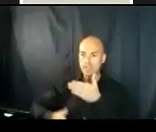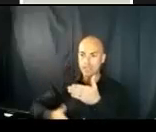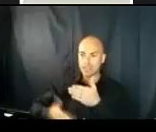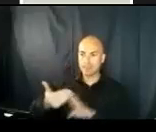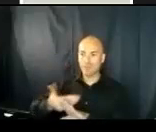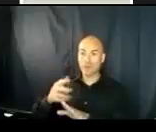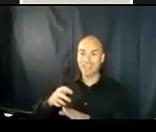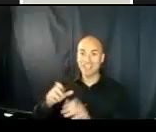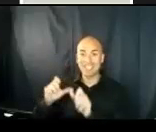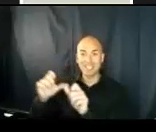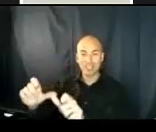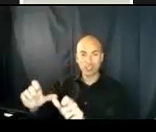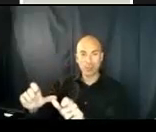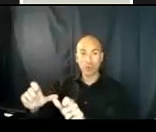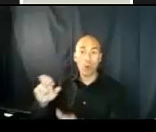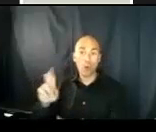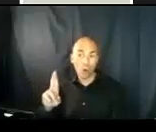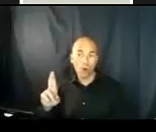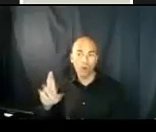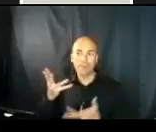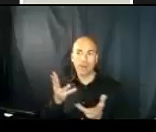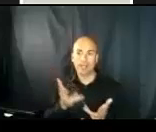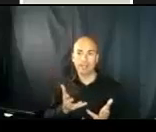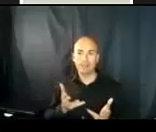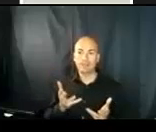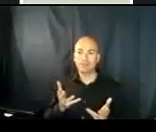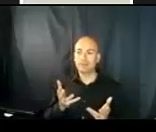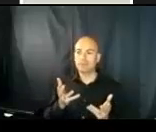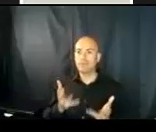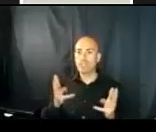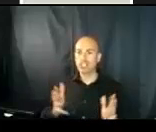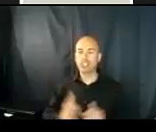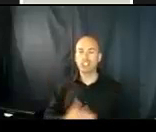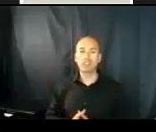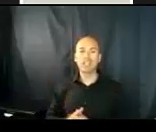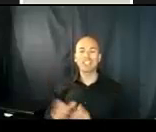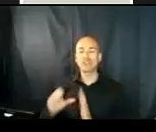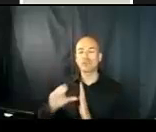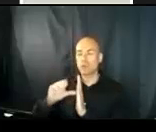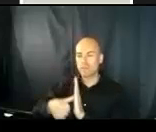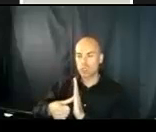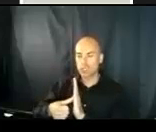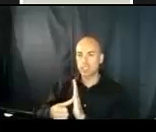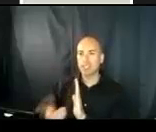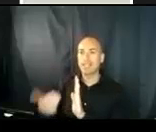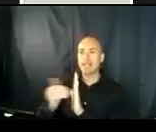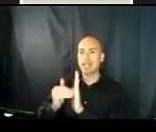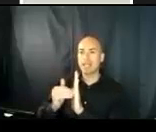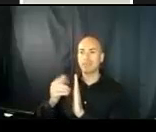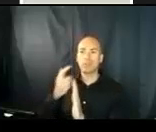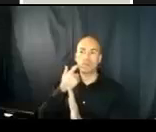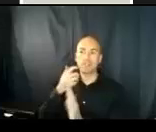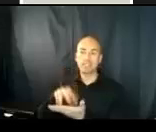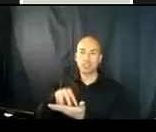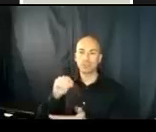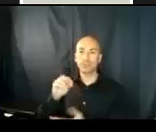they completed. So it's a reminder, again, reinforcing what they just learned. The one on the right-hand